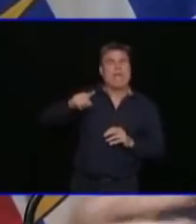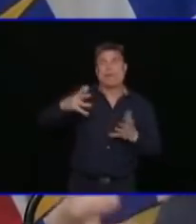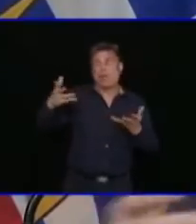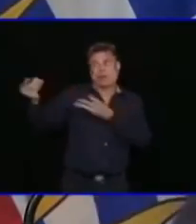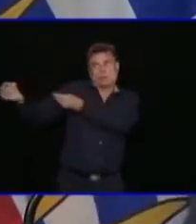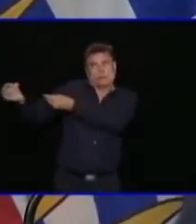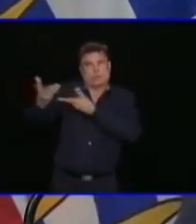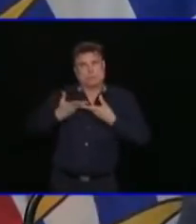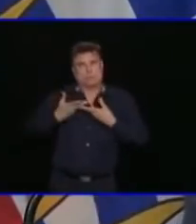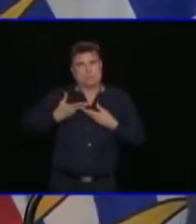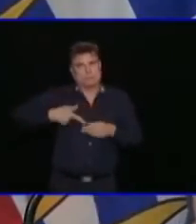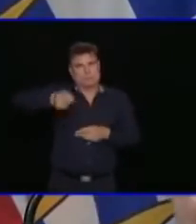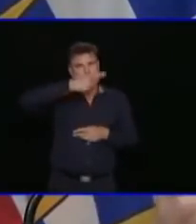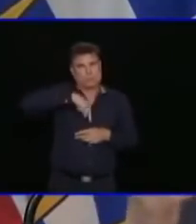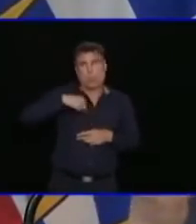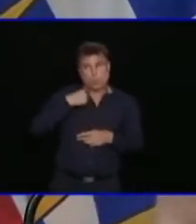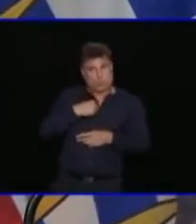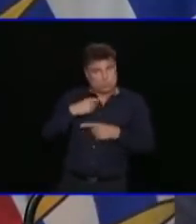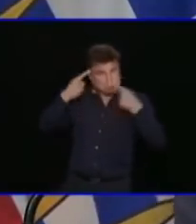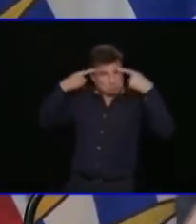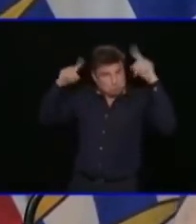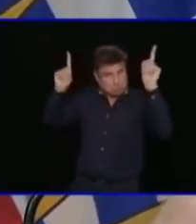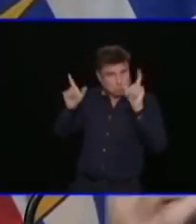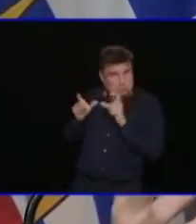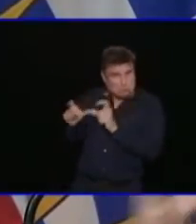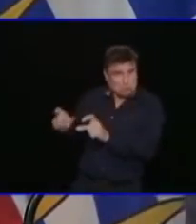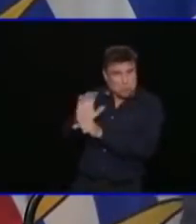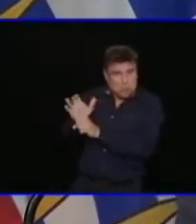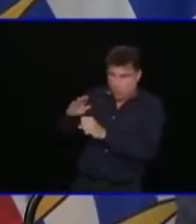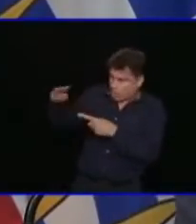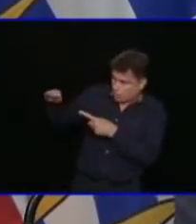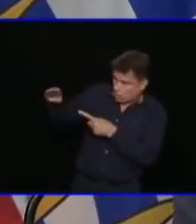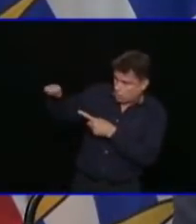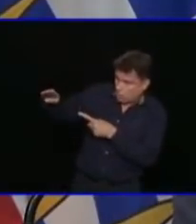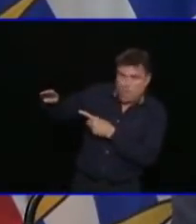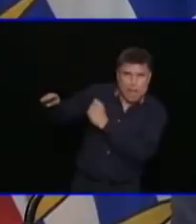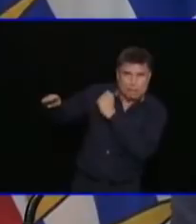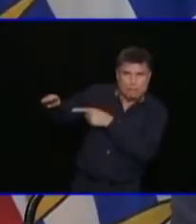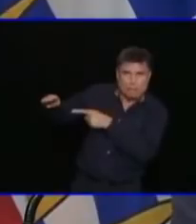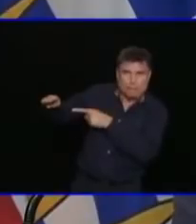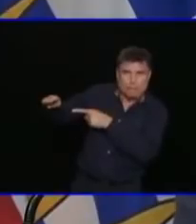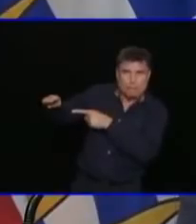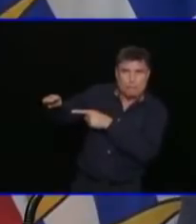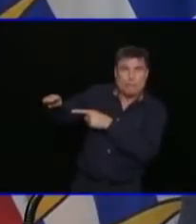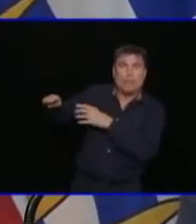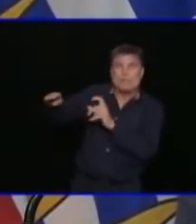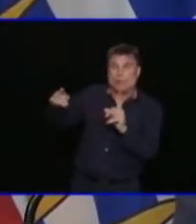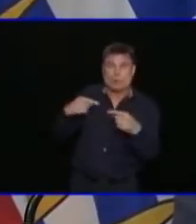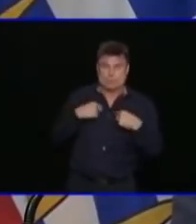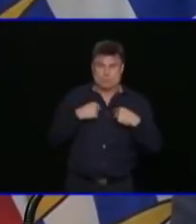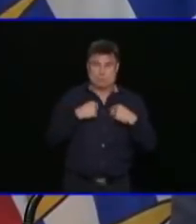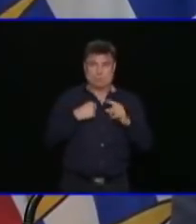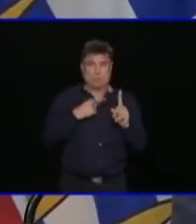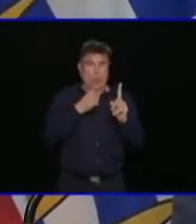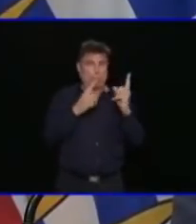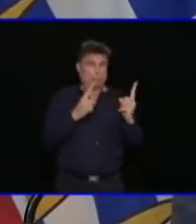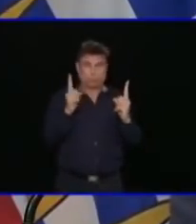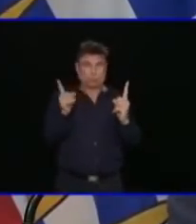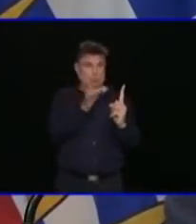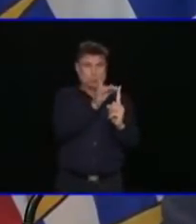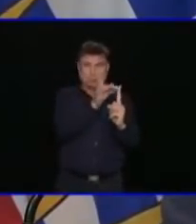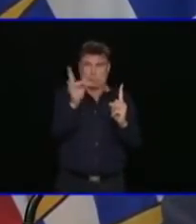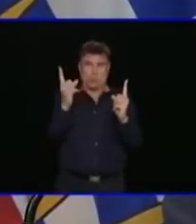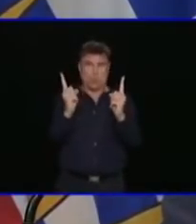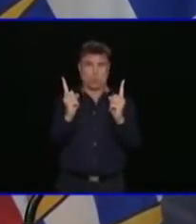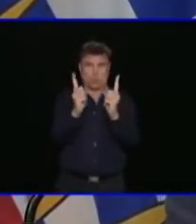people I spread it to. And this is all connected to our ability to do contact tracing, to find people who are at risk, who have